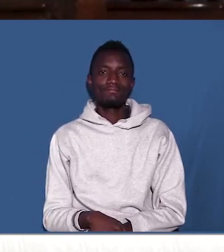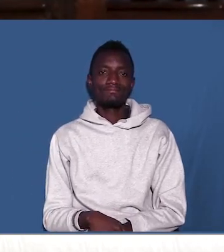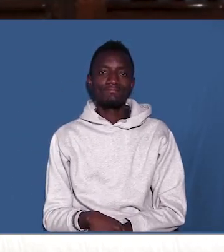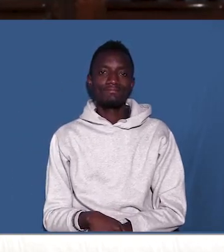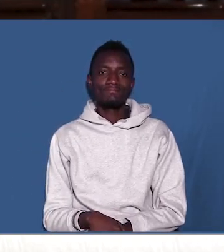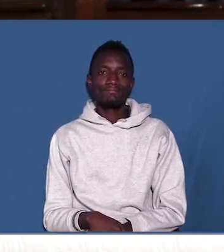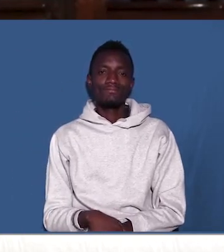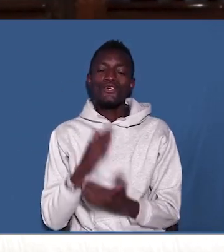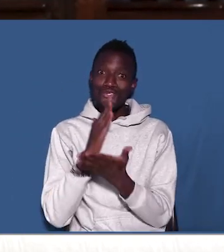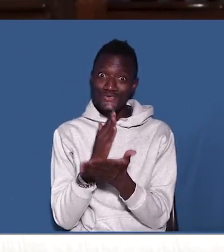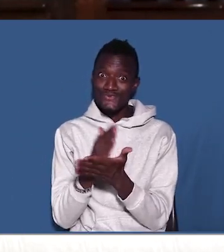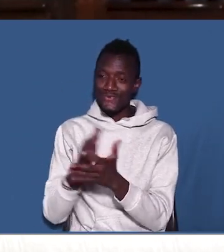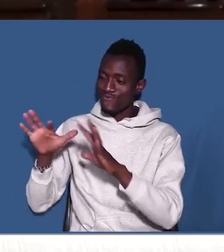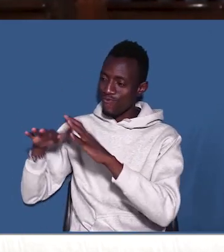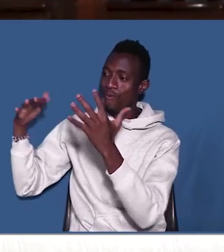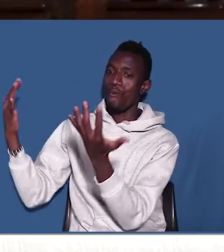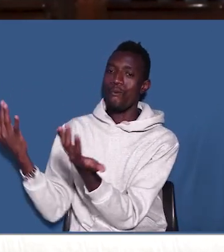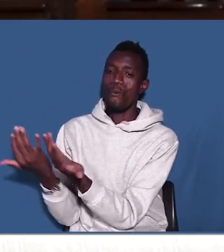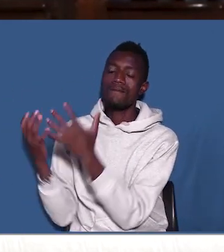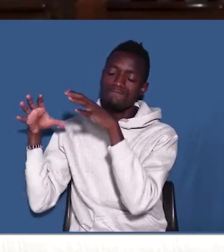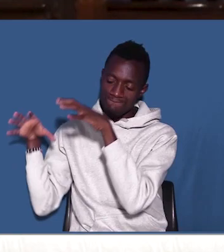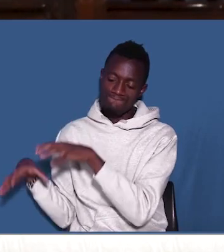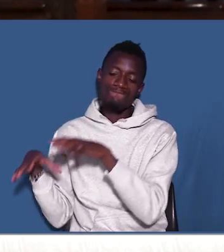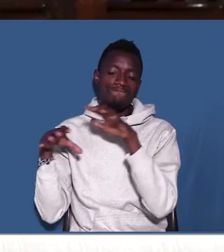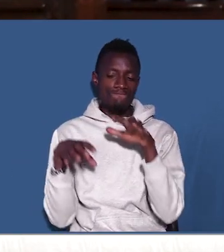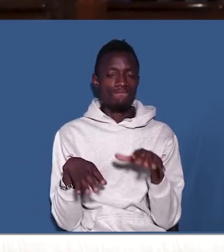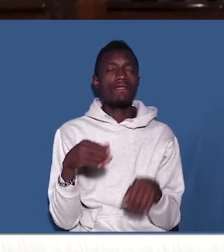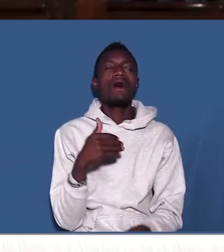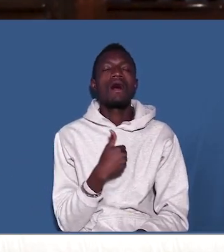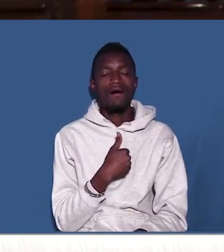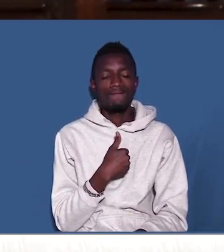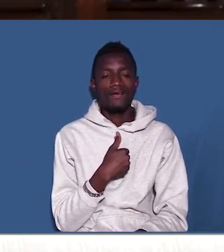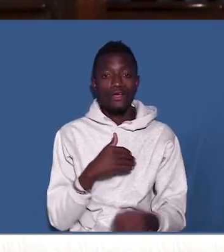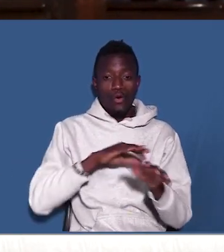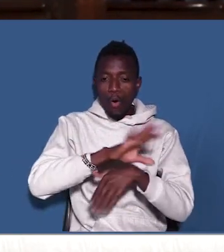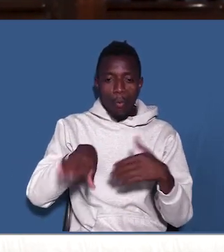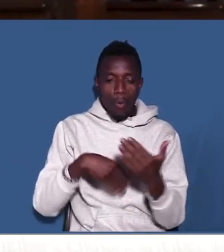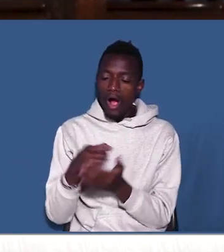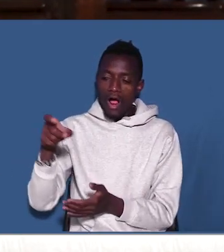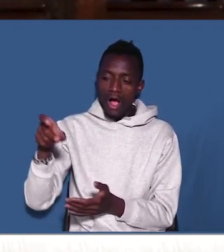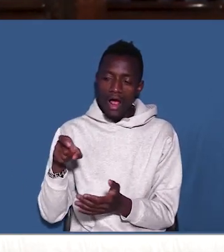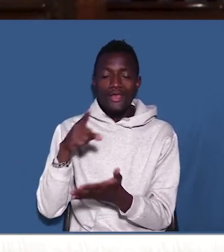suffering world needs a savior who knows about suffering.